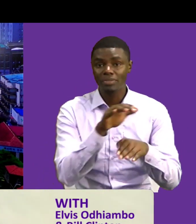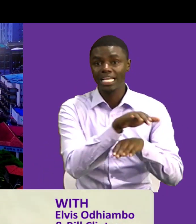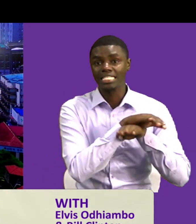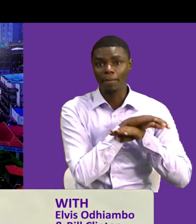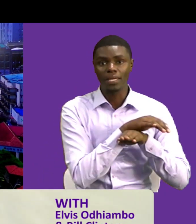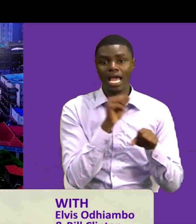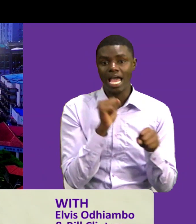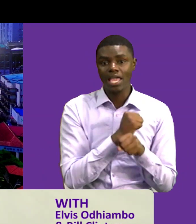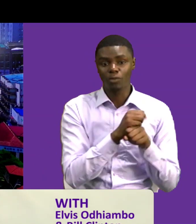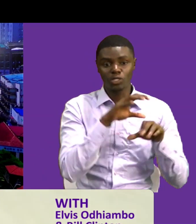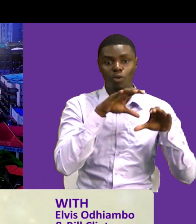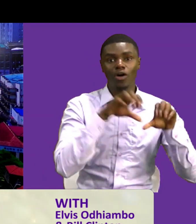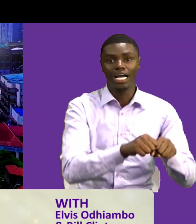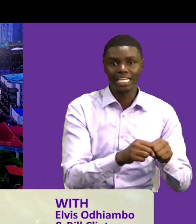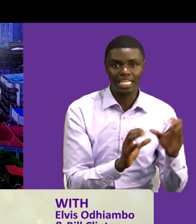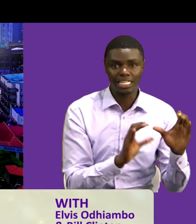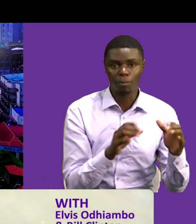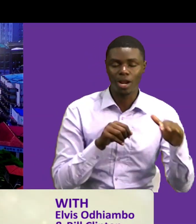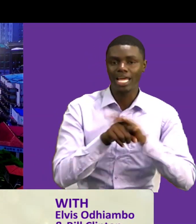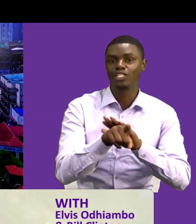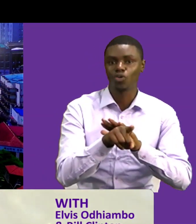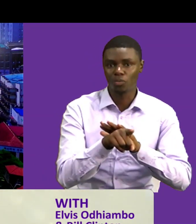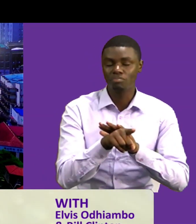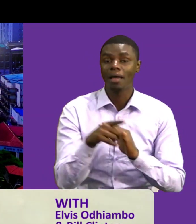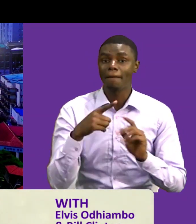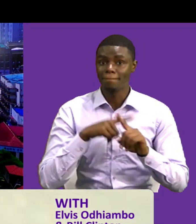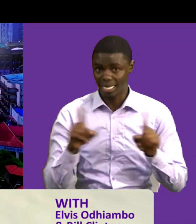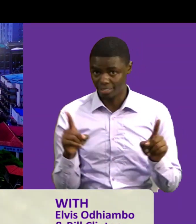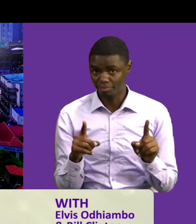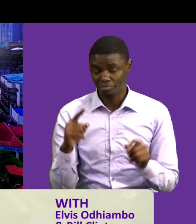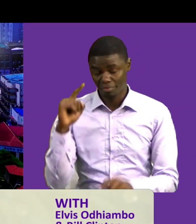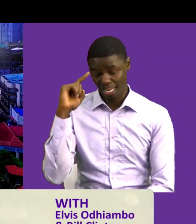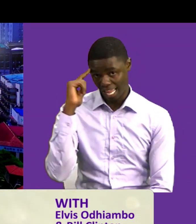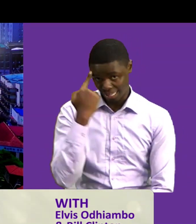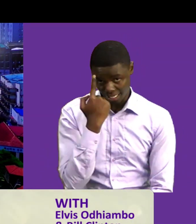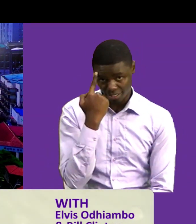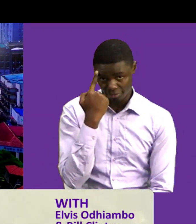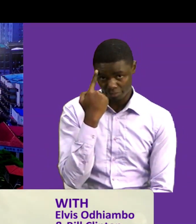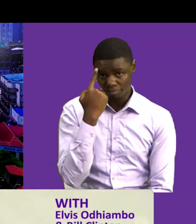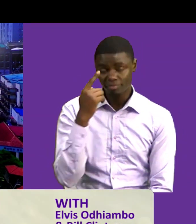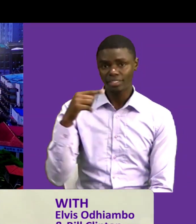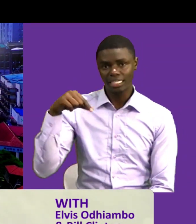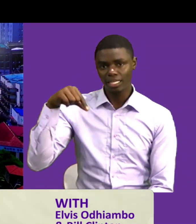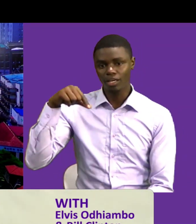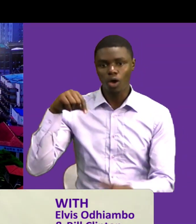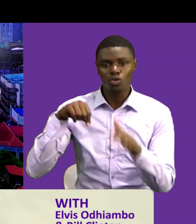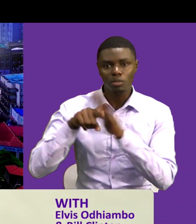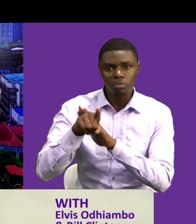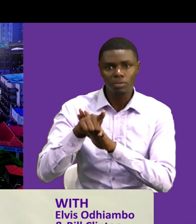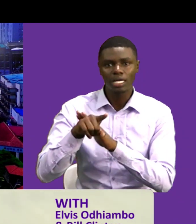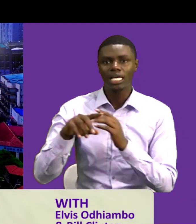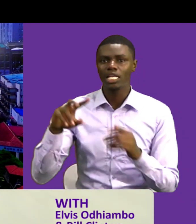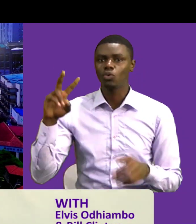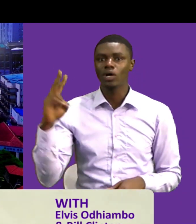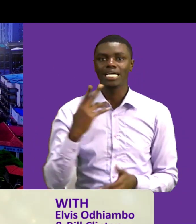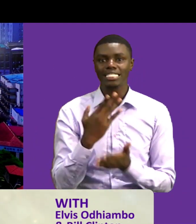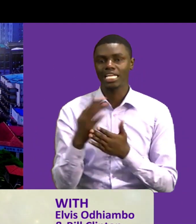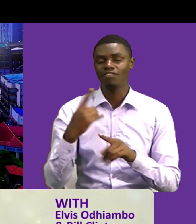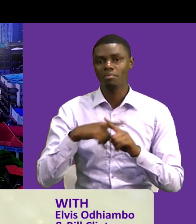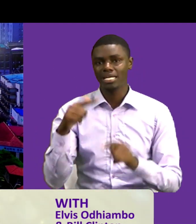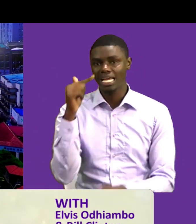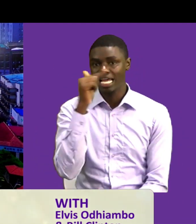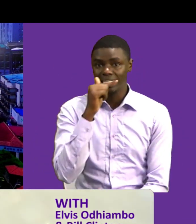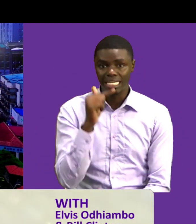Zambia could not get the ball and score goals. But I think the equalizer came in the second half, but